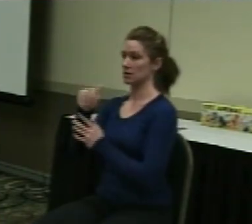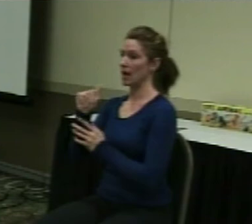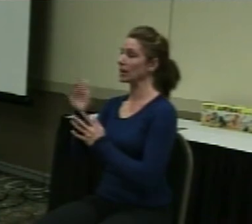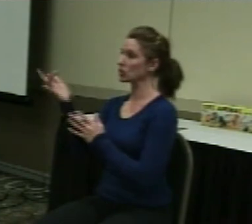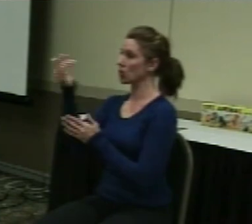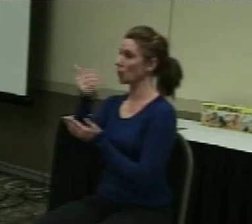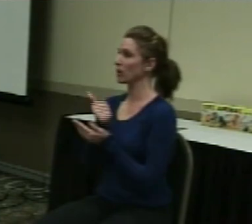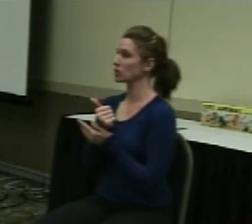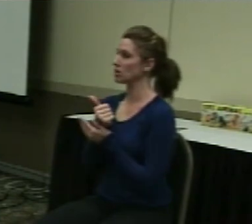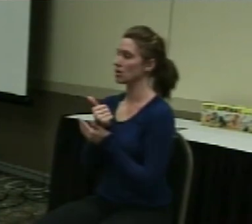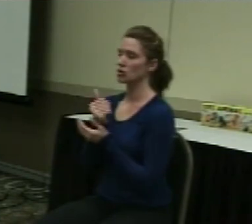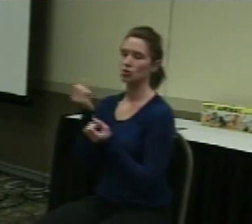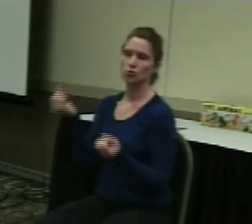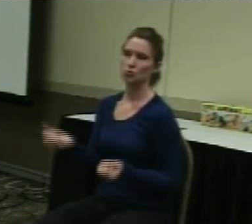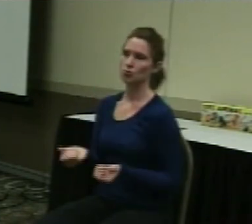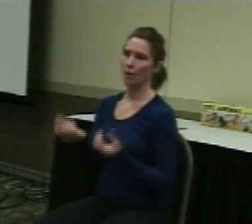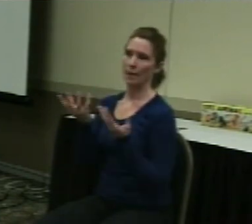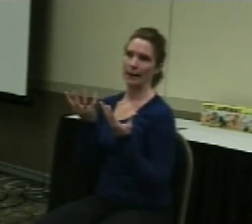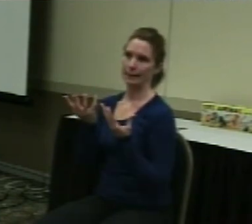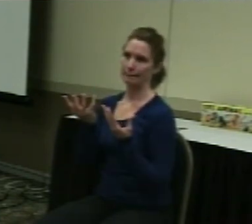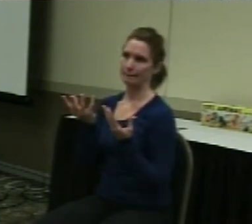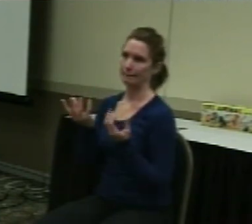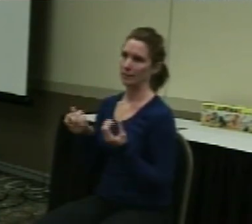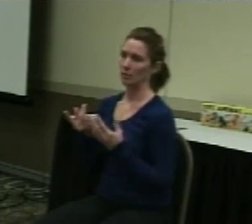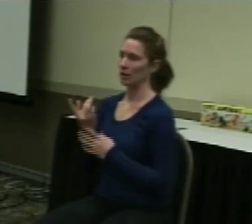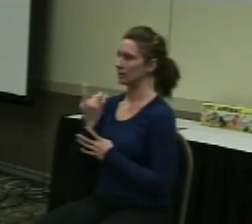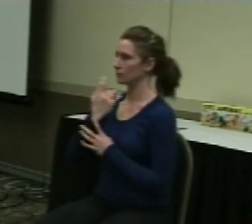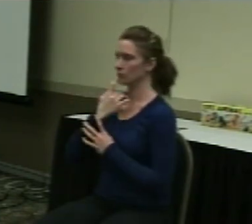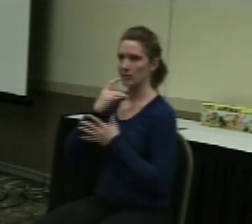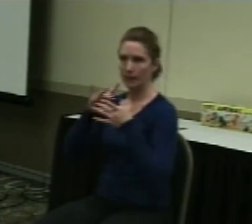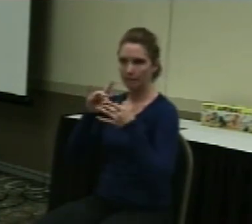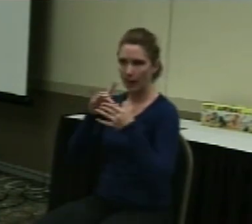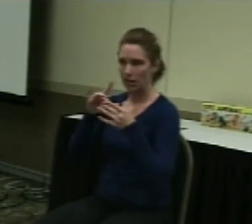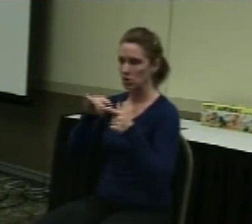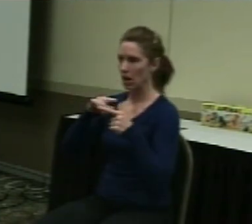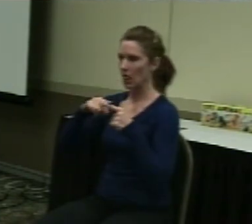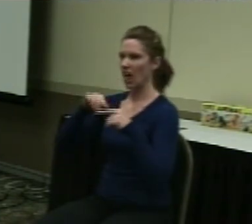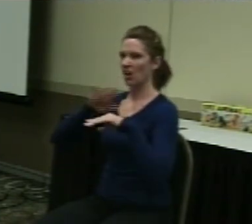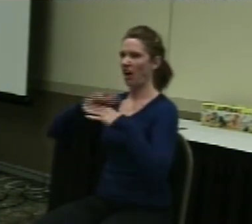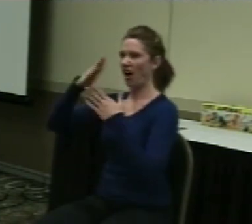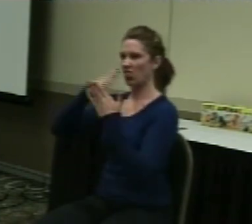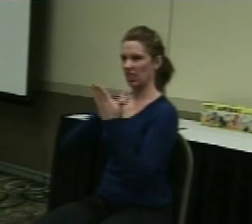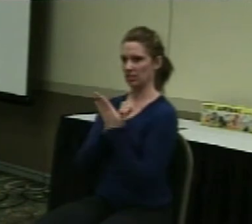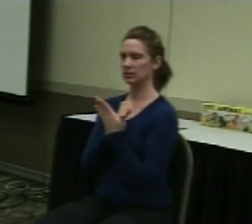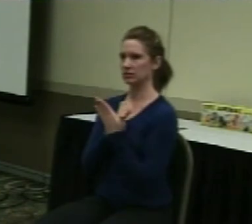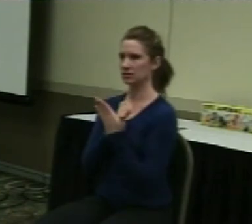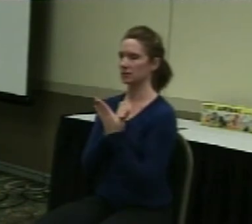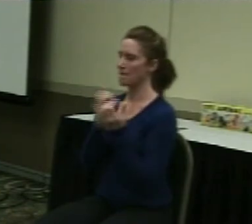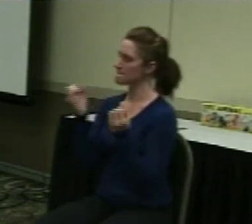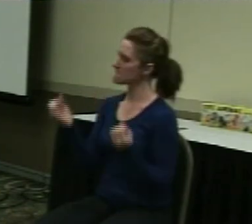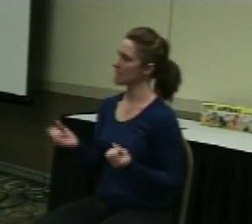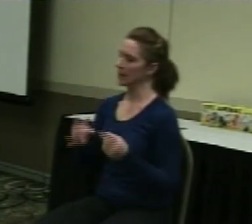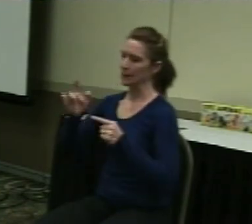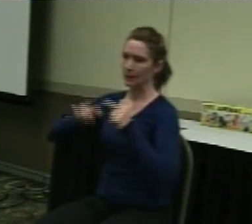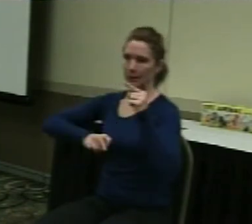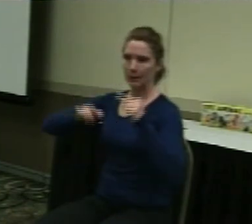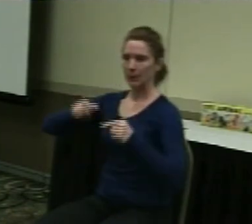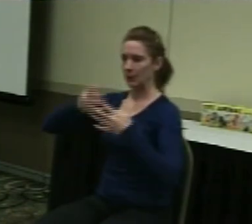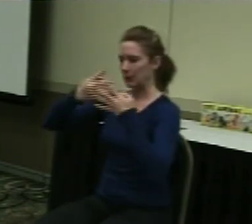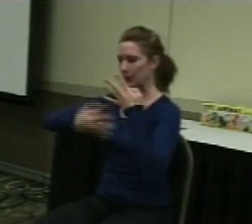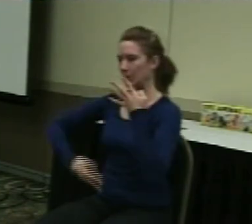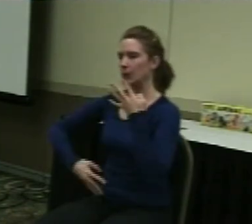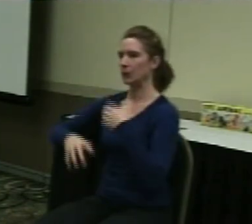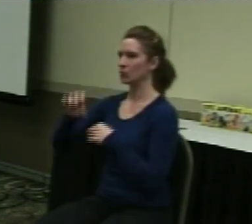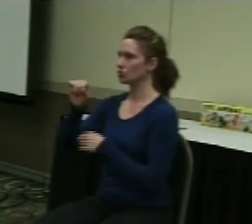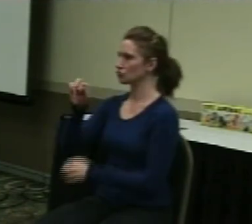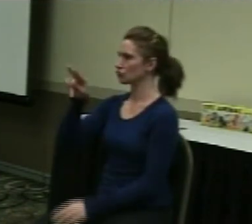generation, there are so many. The ones we just mentioned, and then on that long list of things, there are so many data